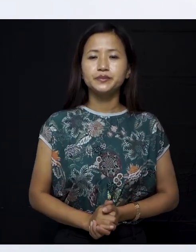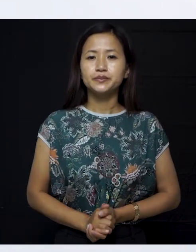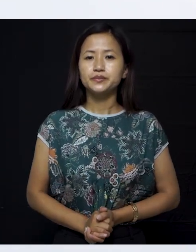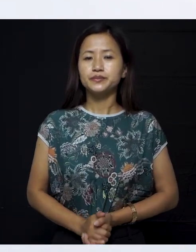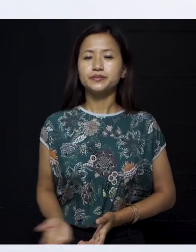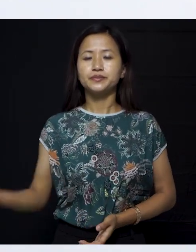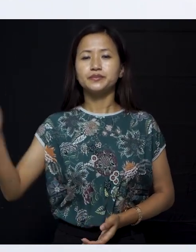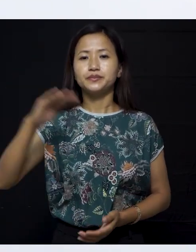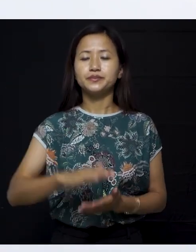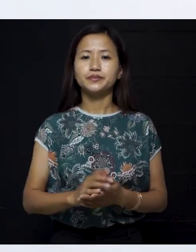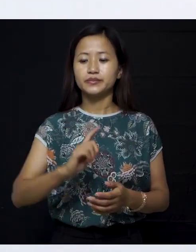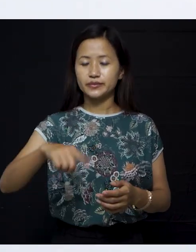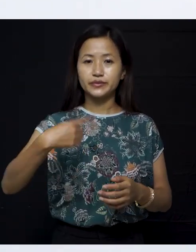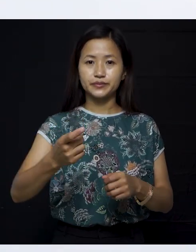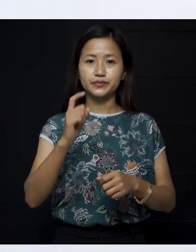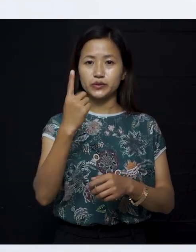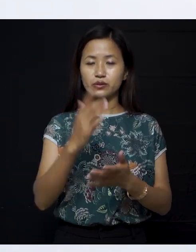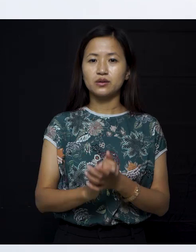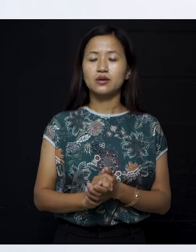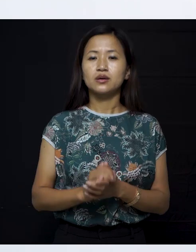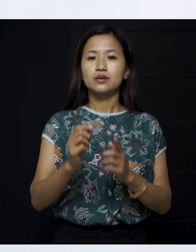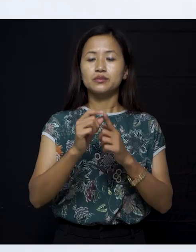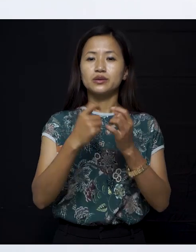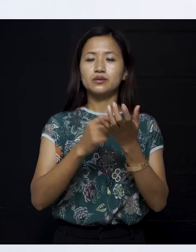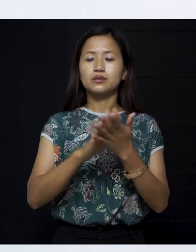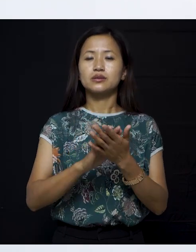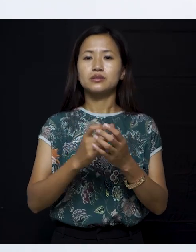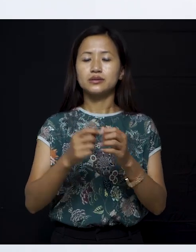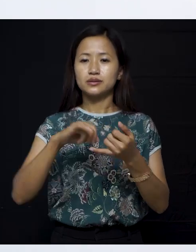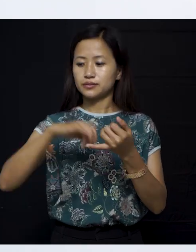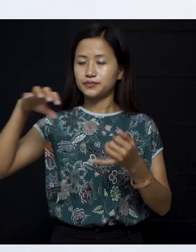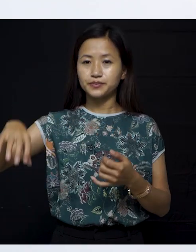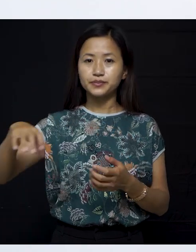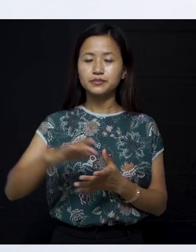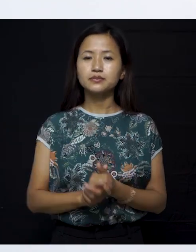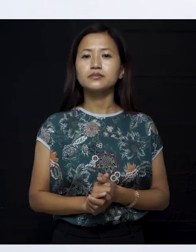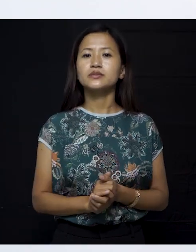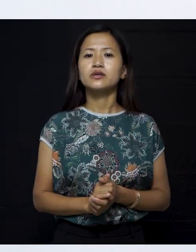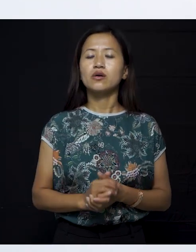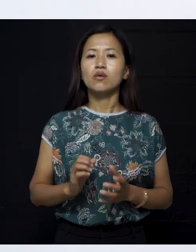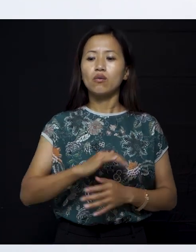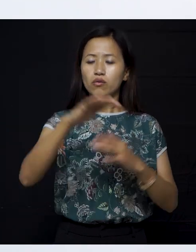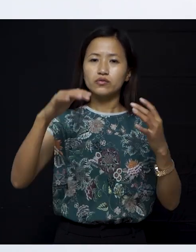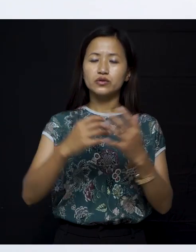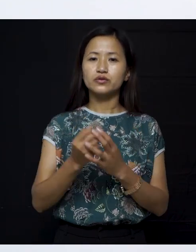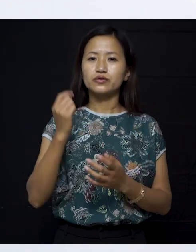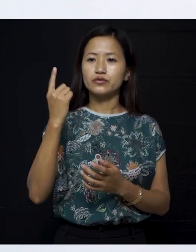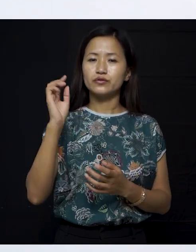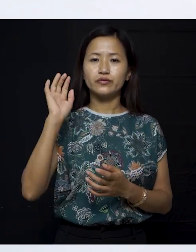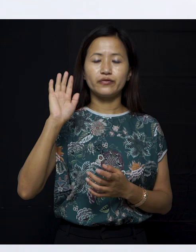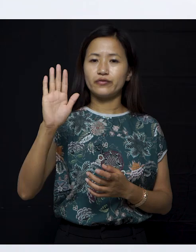Now coming to the next one, that is the princely states. As I said that there were over 500 princely